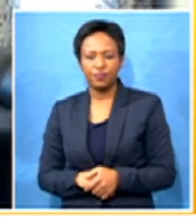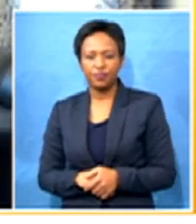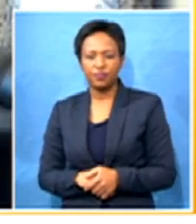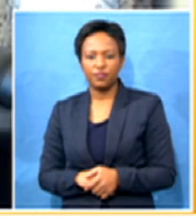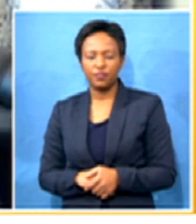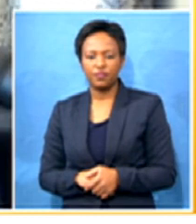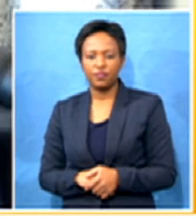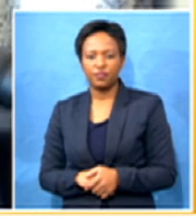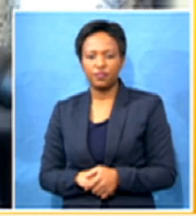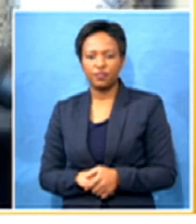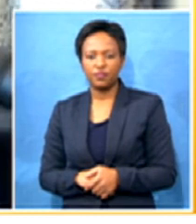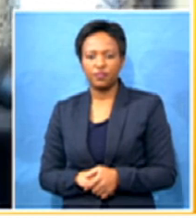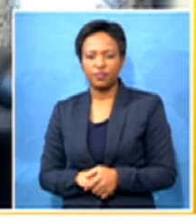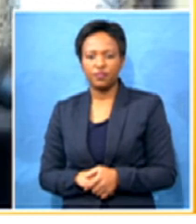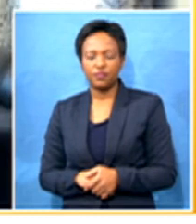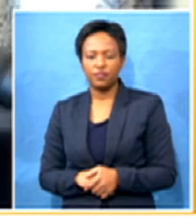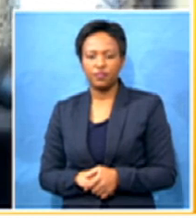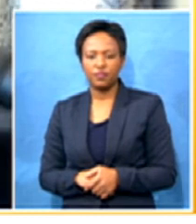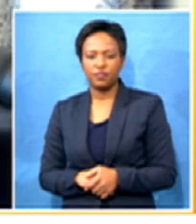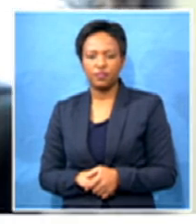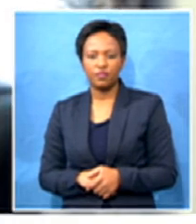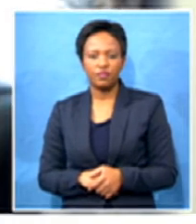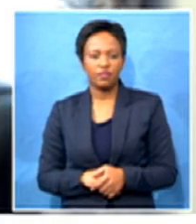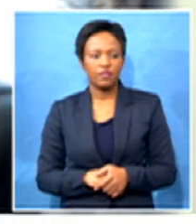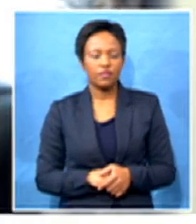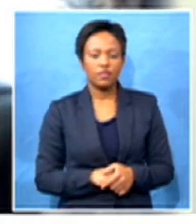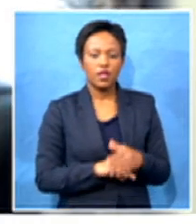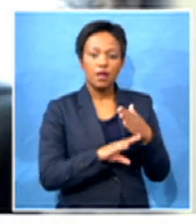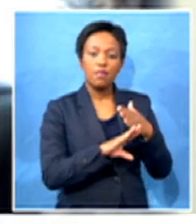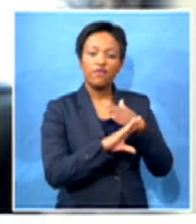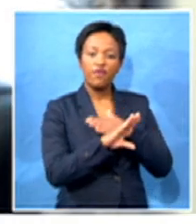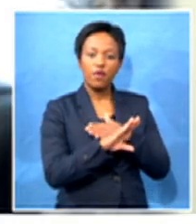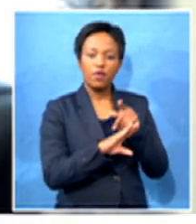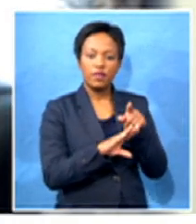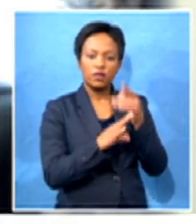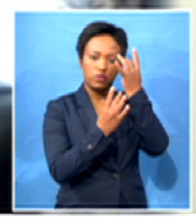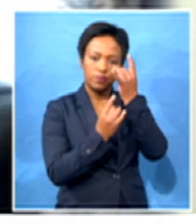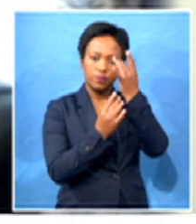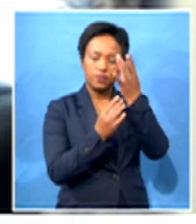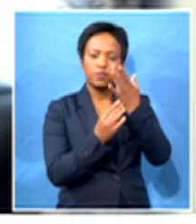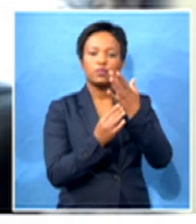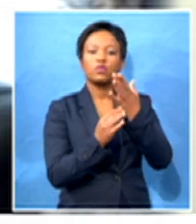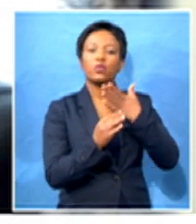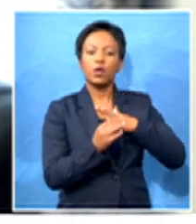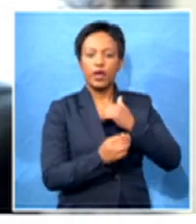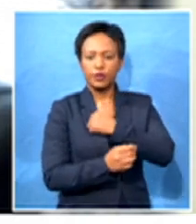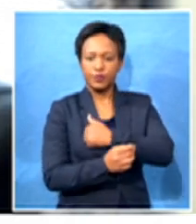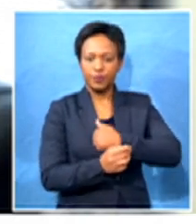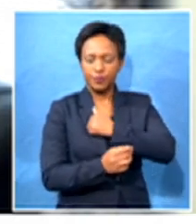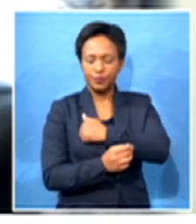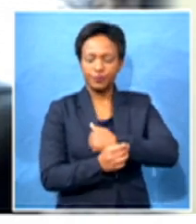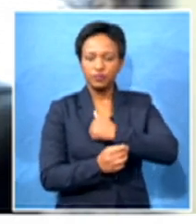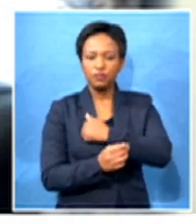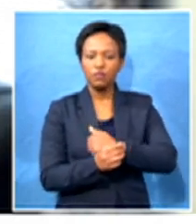Thank you so much. Before we get into that, we want to send our deepest condolences to those who have lost